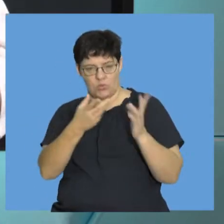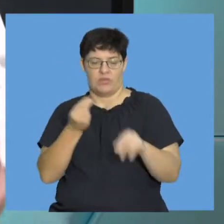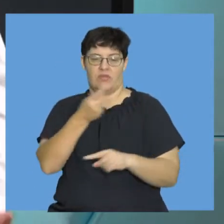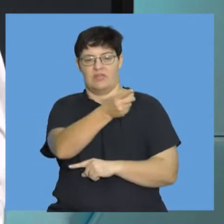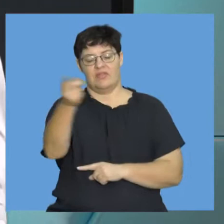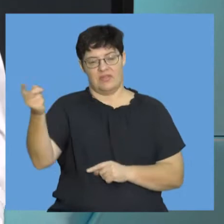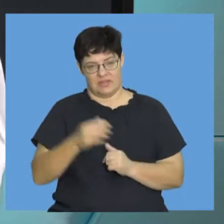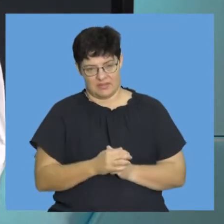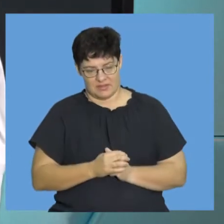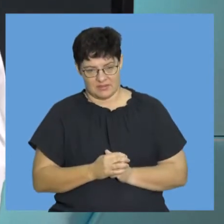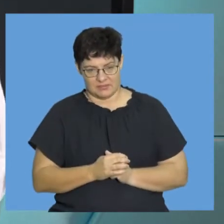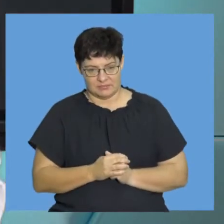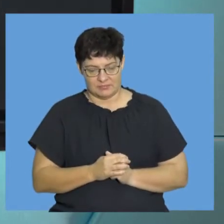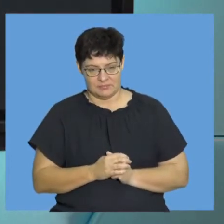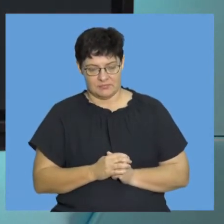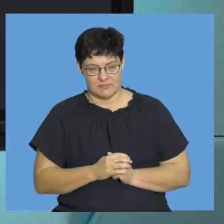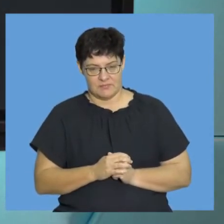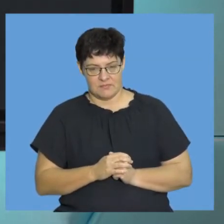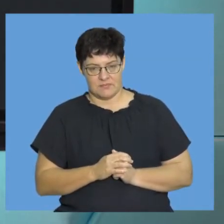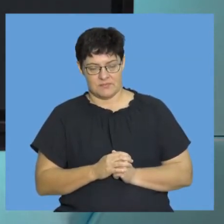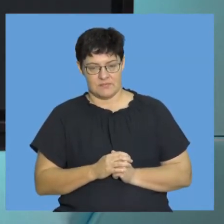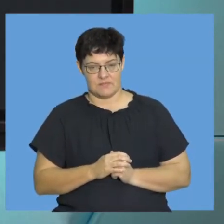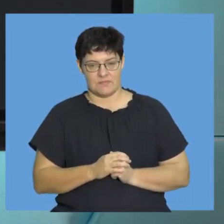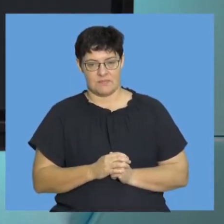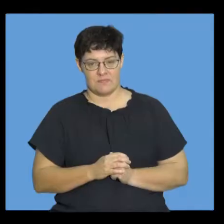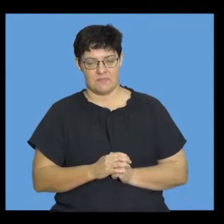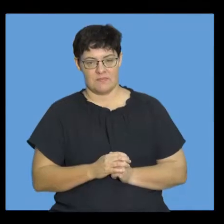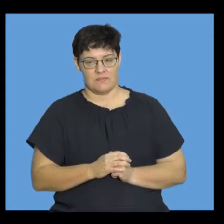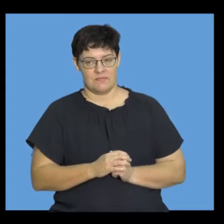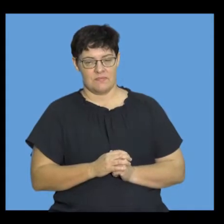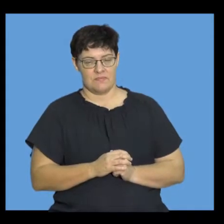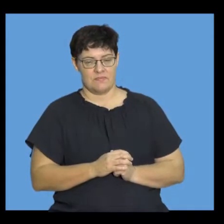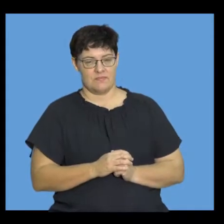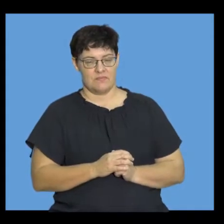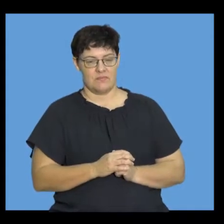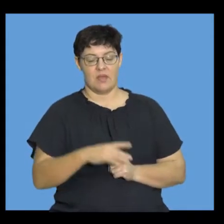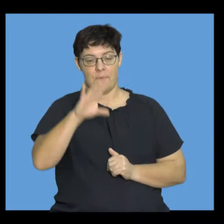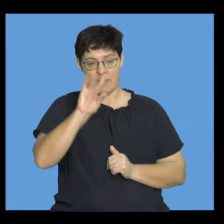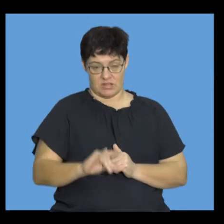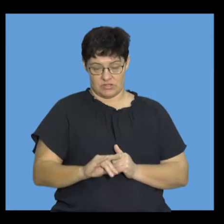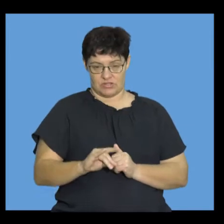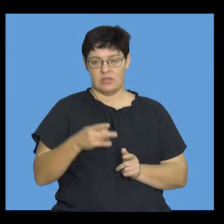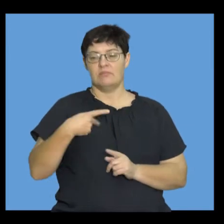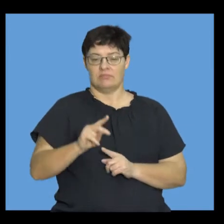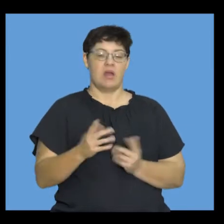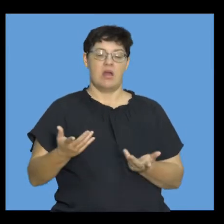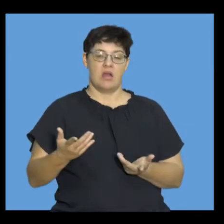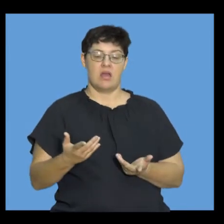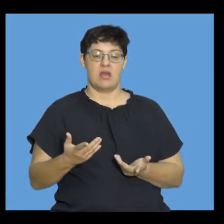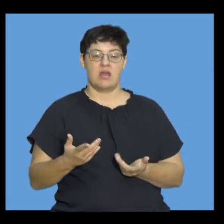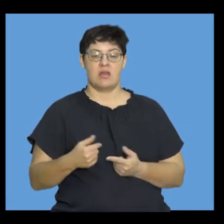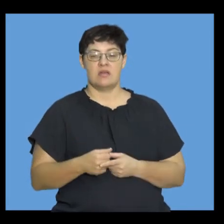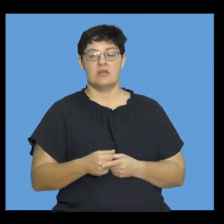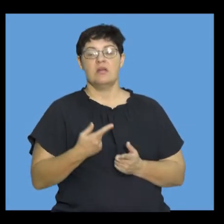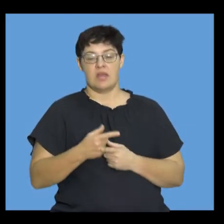your creditors. Okay, so there's my March payment to be made in May. Clearly you then add